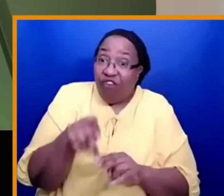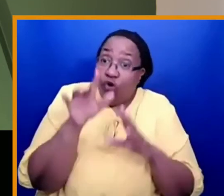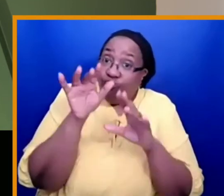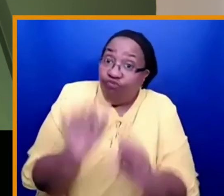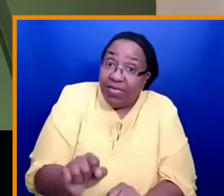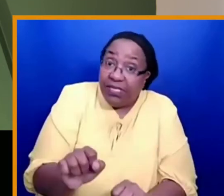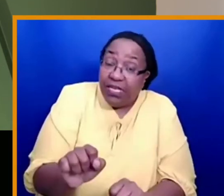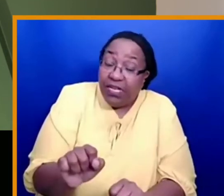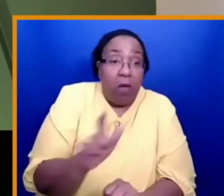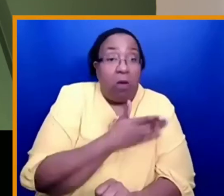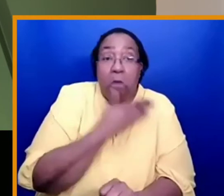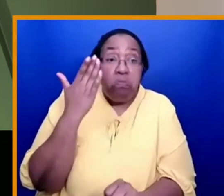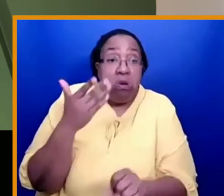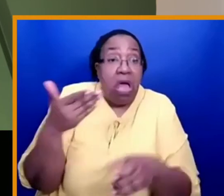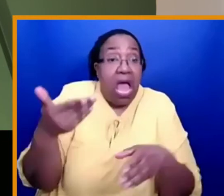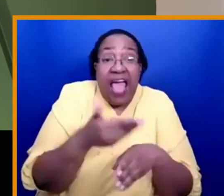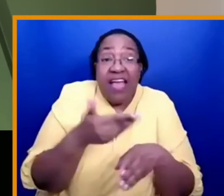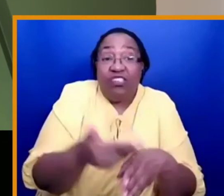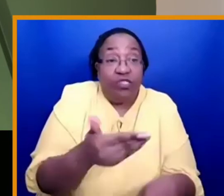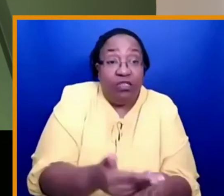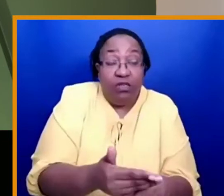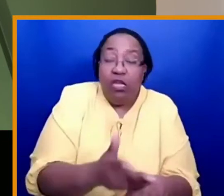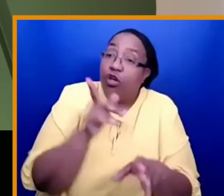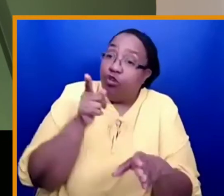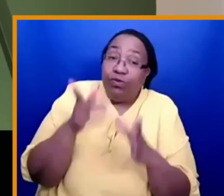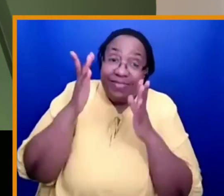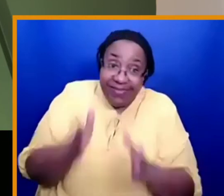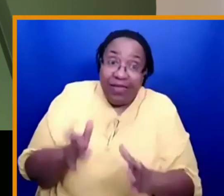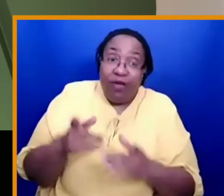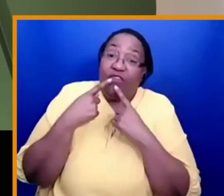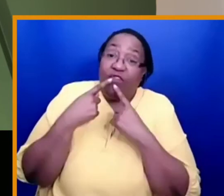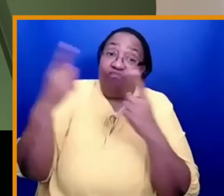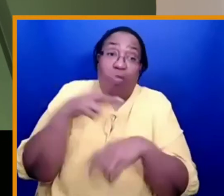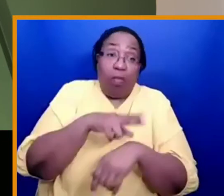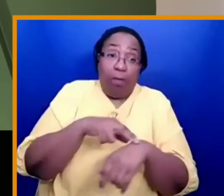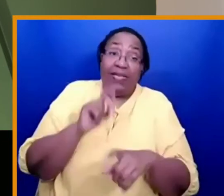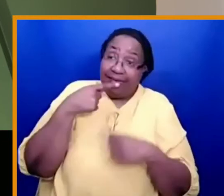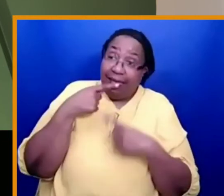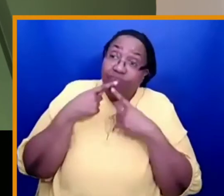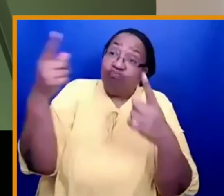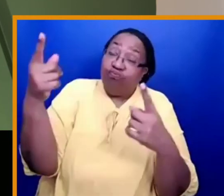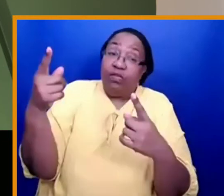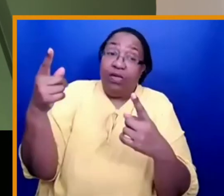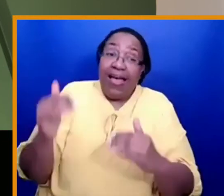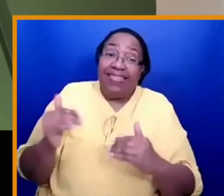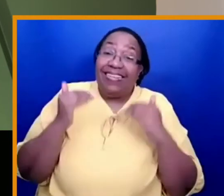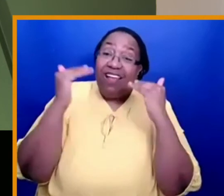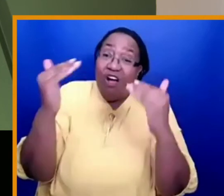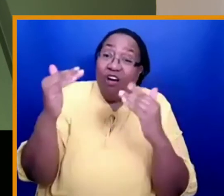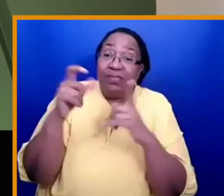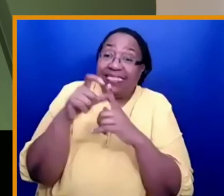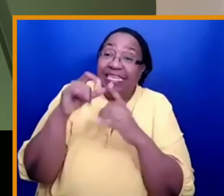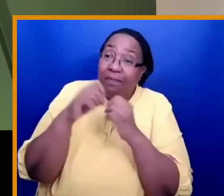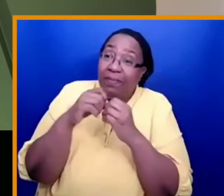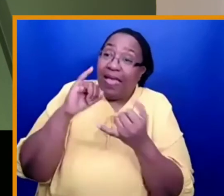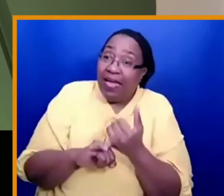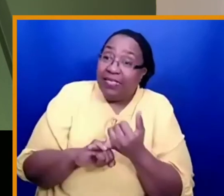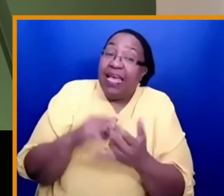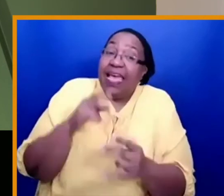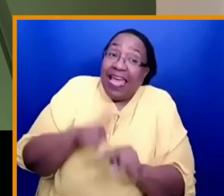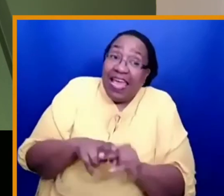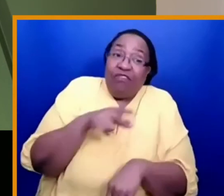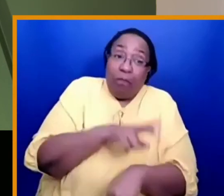taken, then this can still be disclosed by the police as part of an enhanced DBS check, if they deem it necessary.